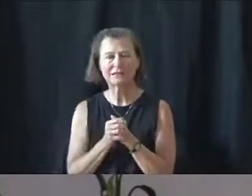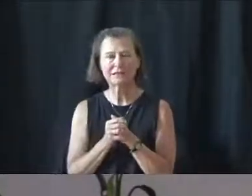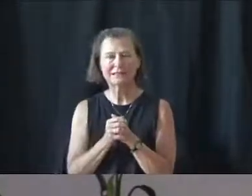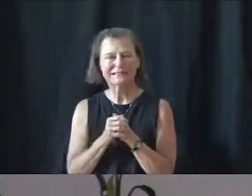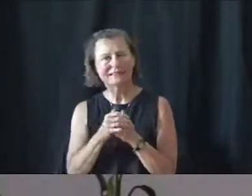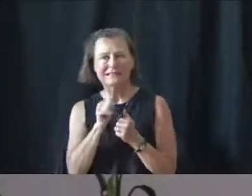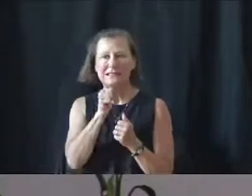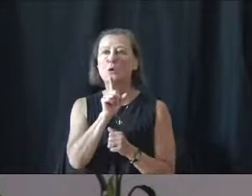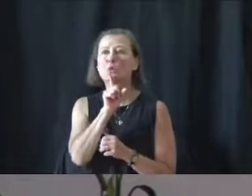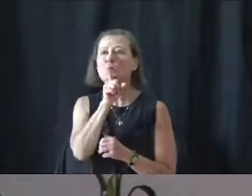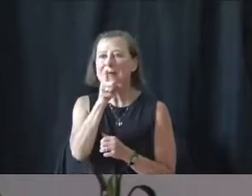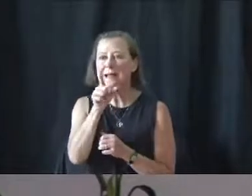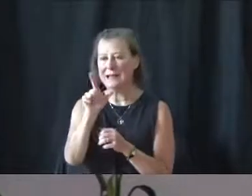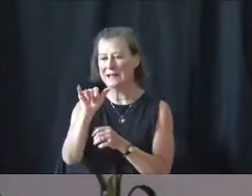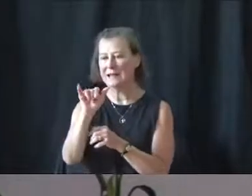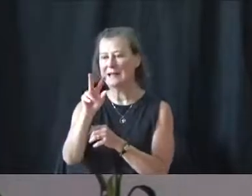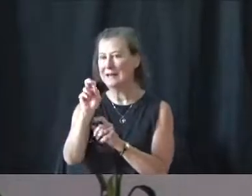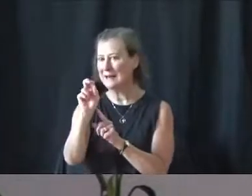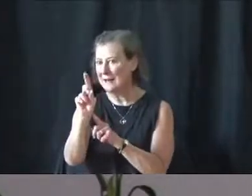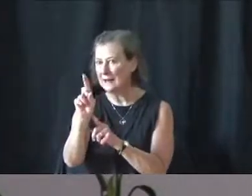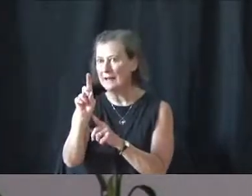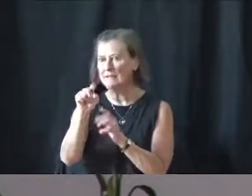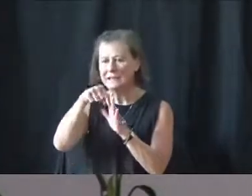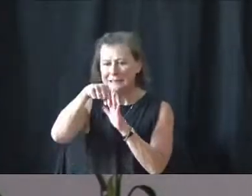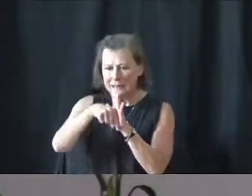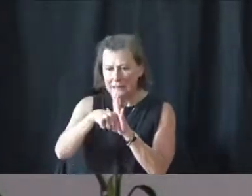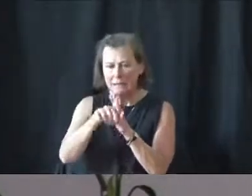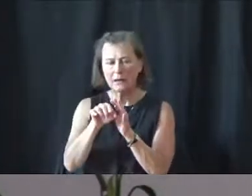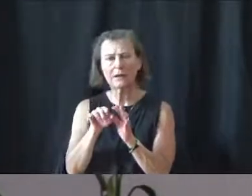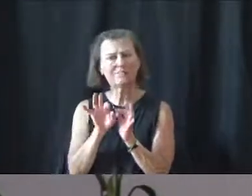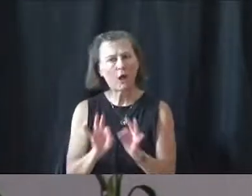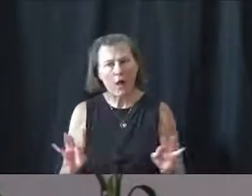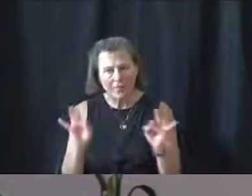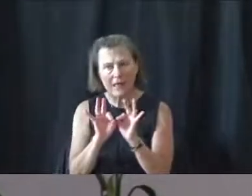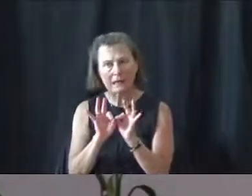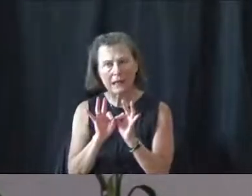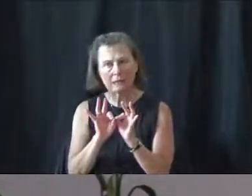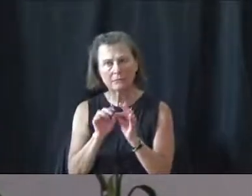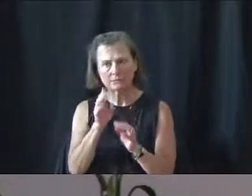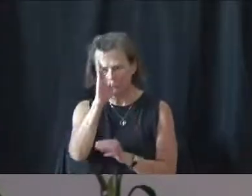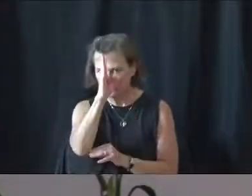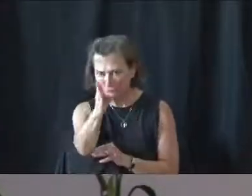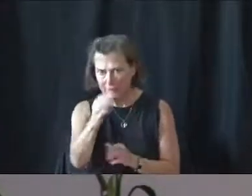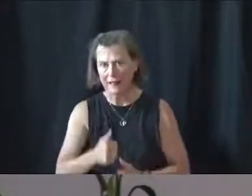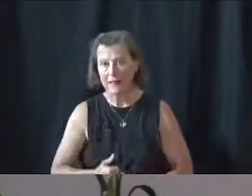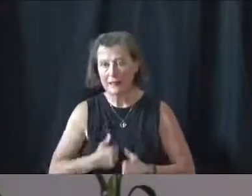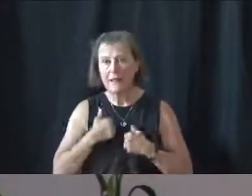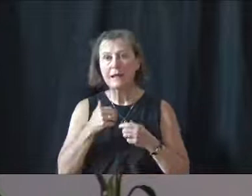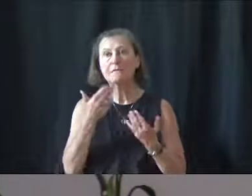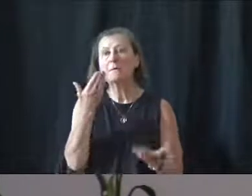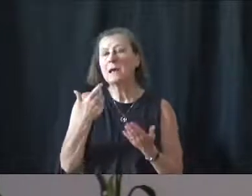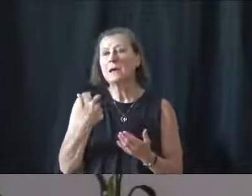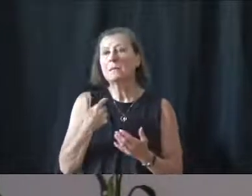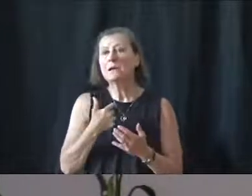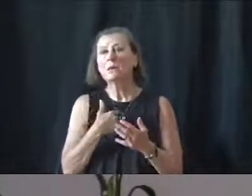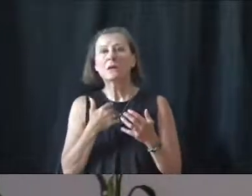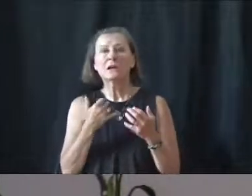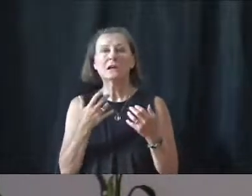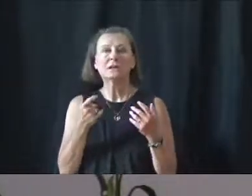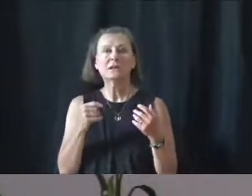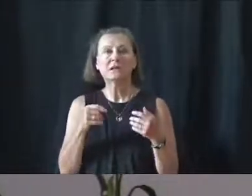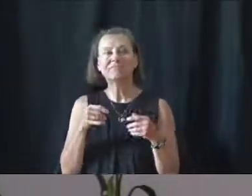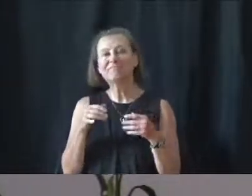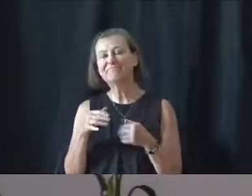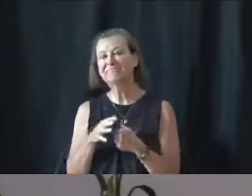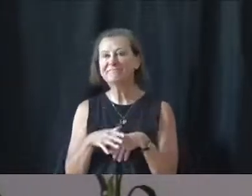lived, not lived deeply and authentically. That we have perhaps frittered away the stupendously